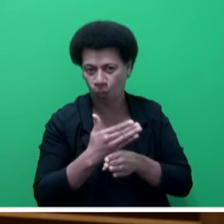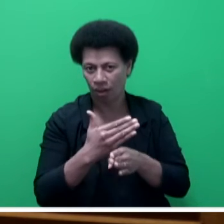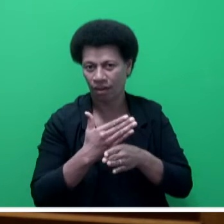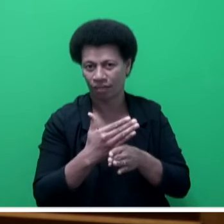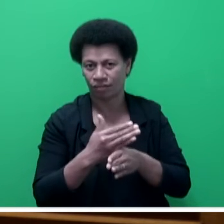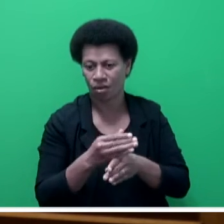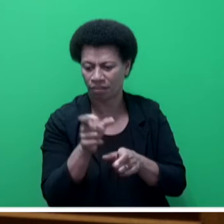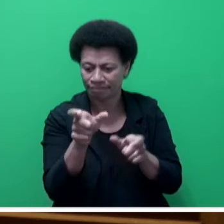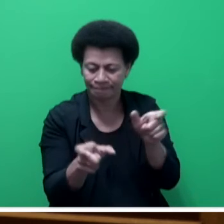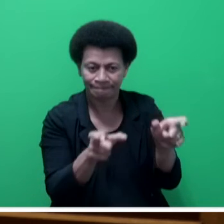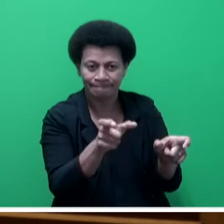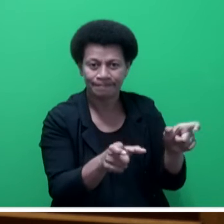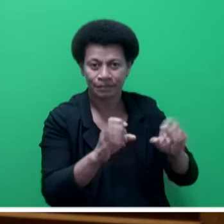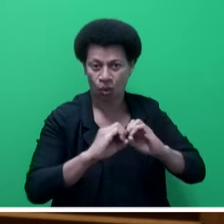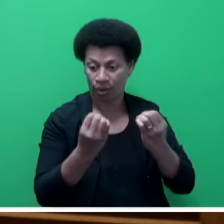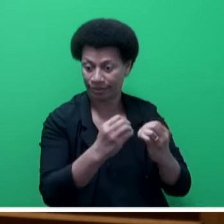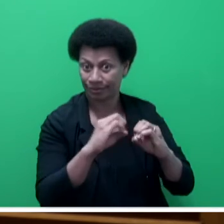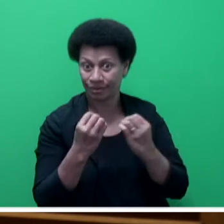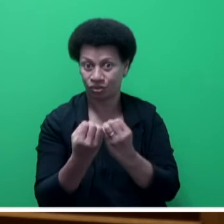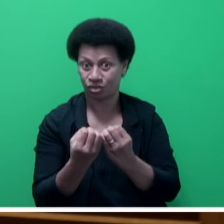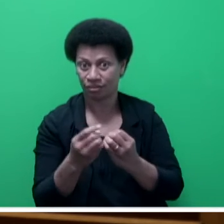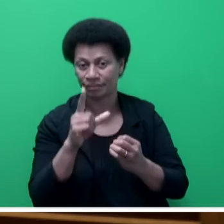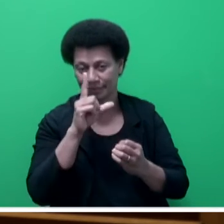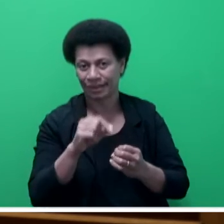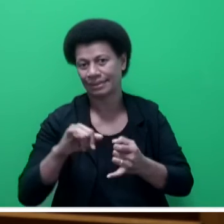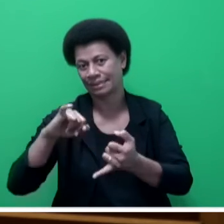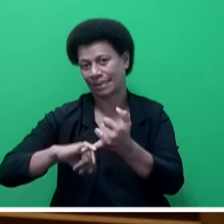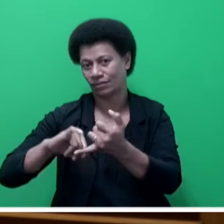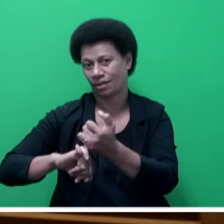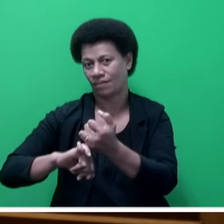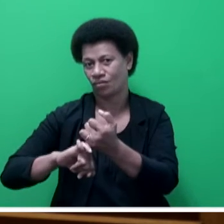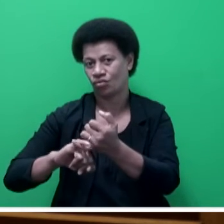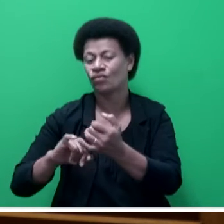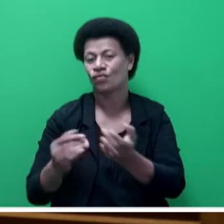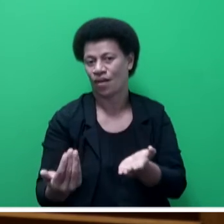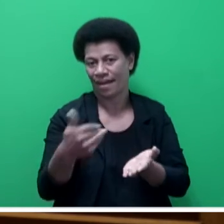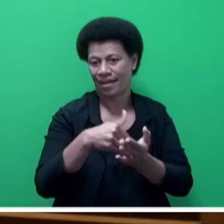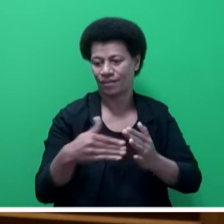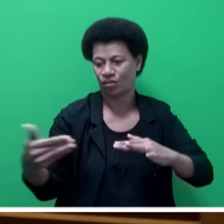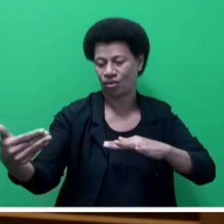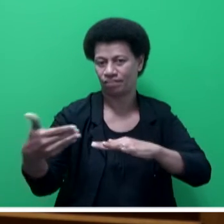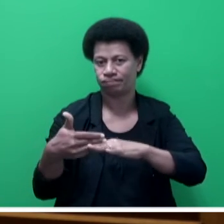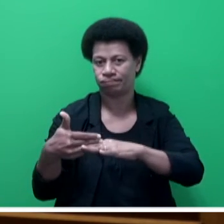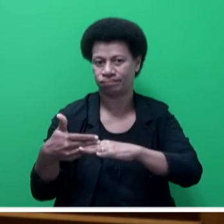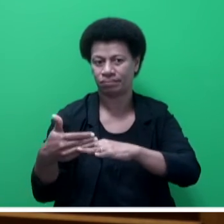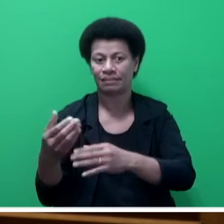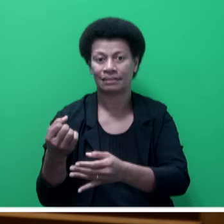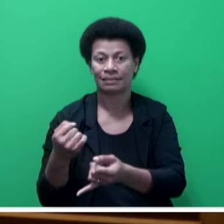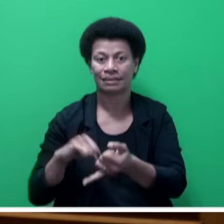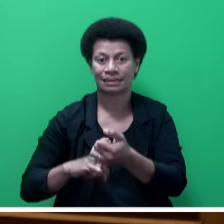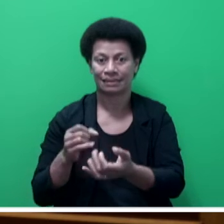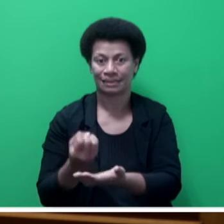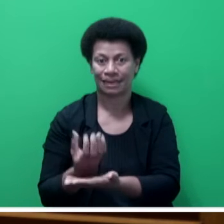stakeholders also to see if we can designate Savu as an additional port of entry, sir. And as we all know, Savu